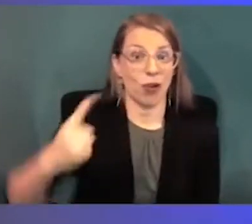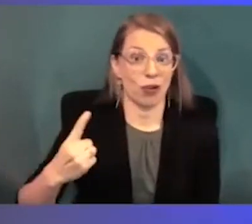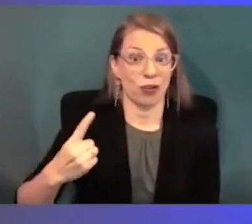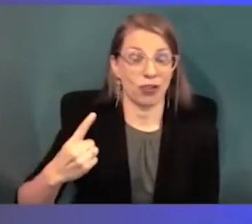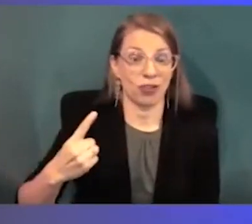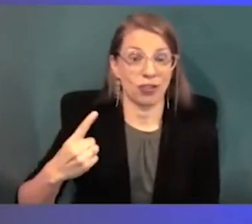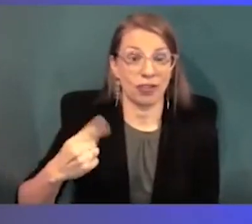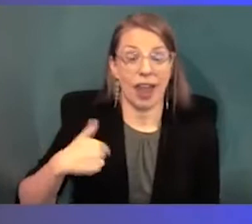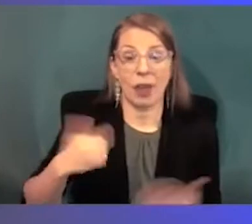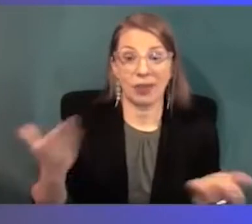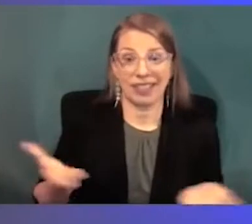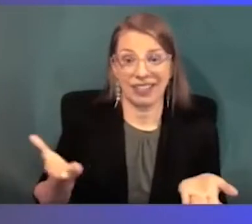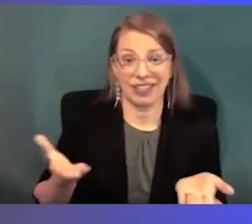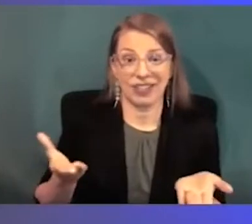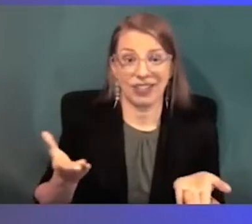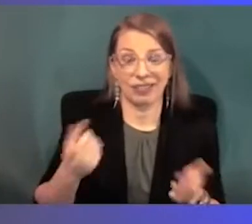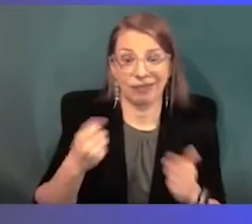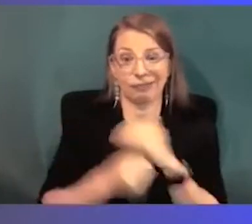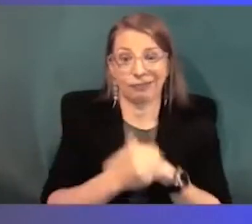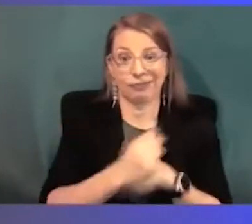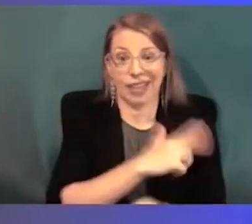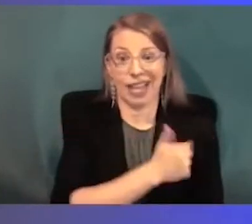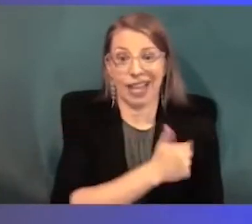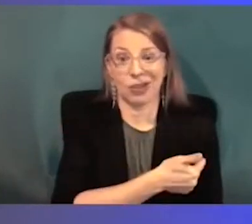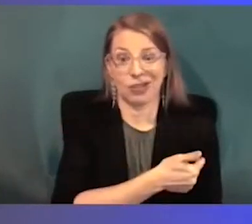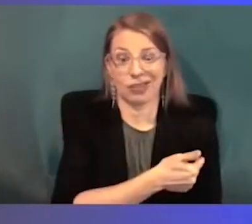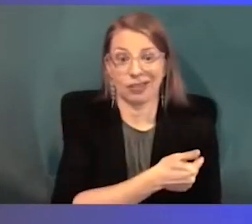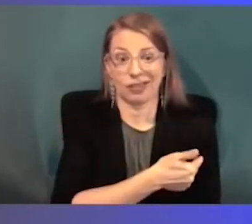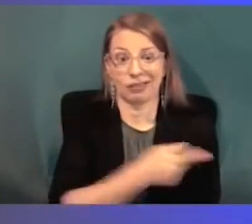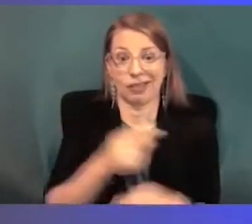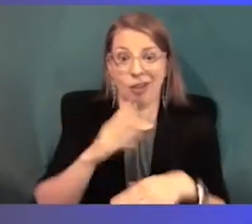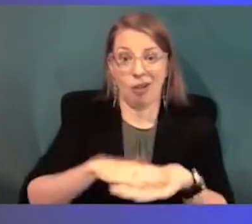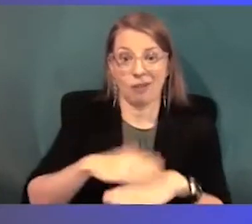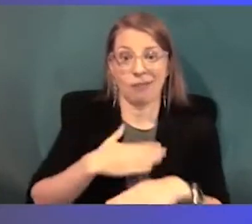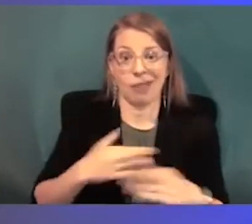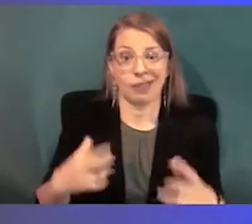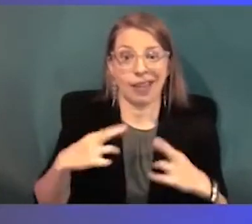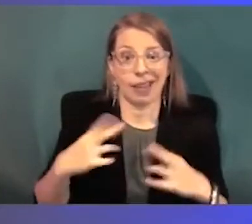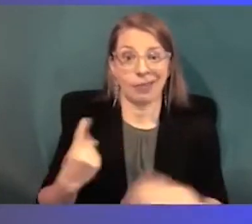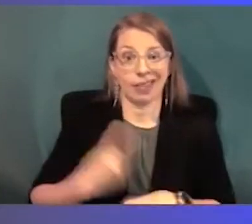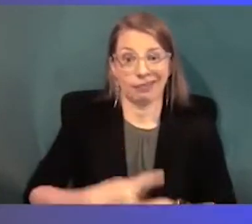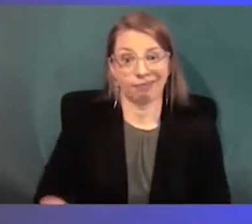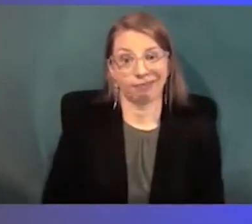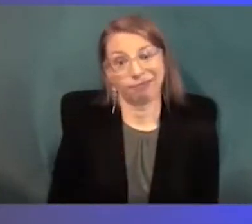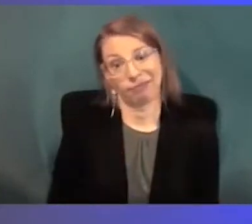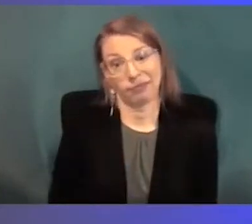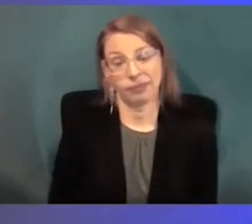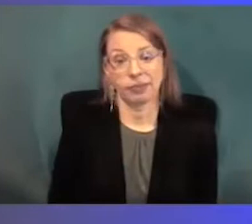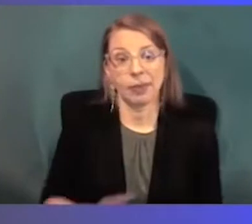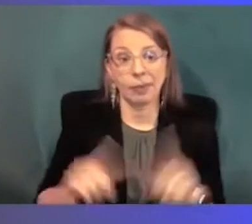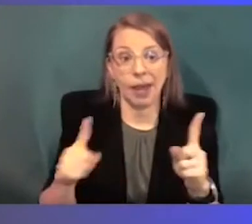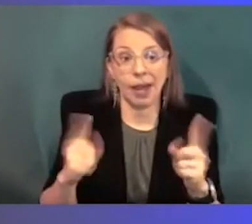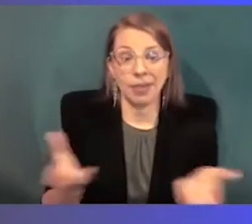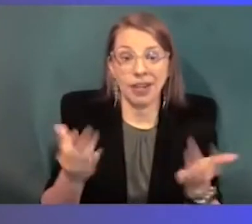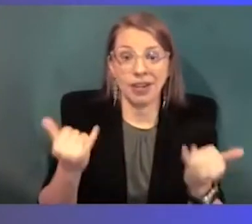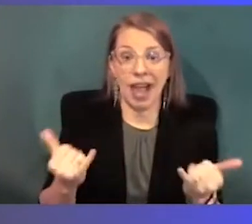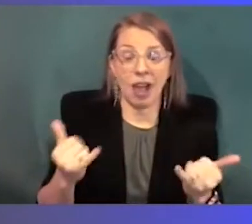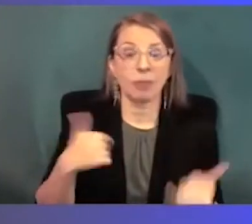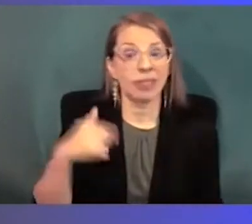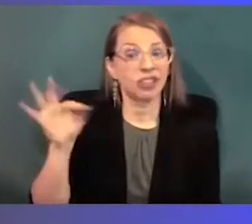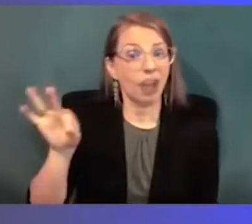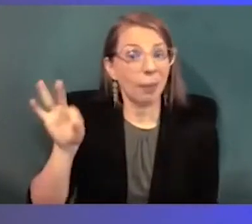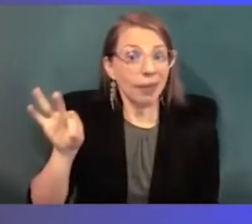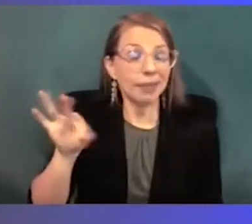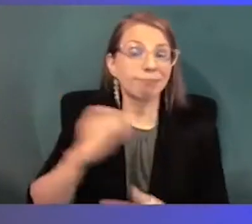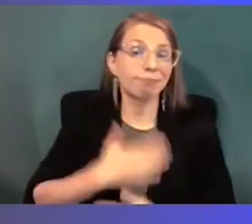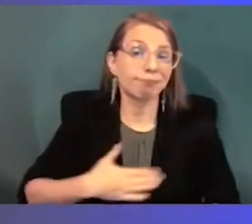the hospital on my retirement day. And so, but I'm here now as a chaplain, enjoying it and